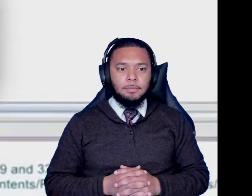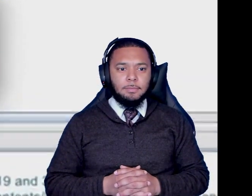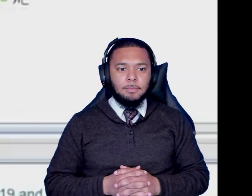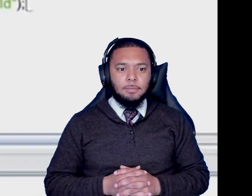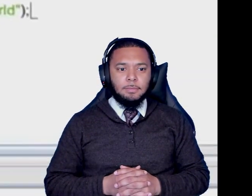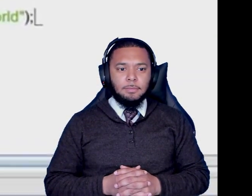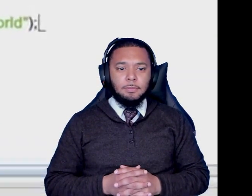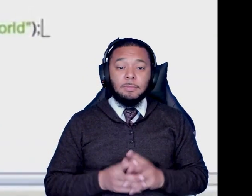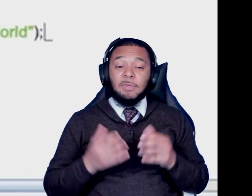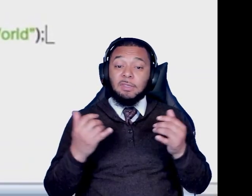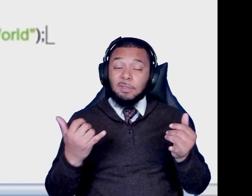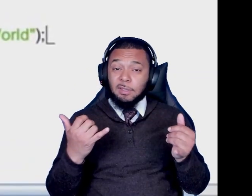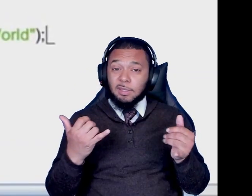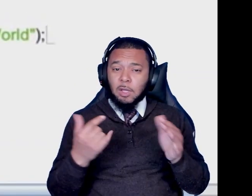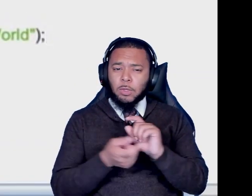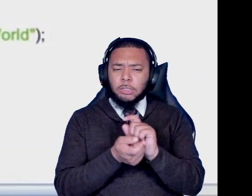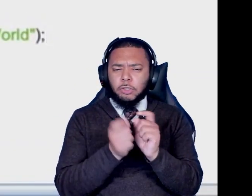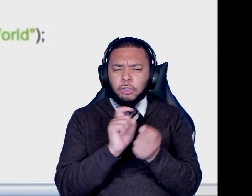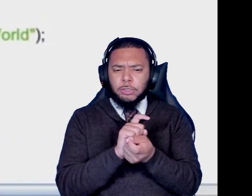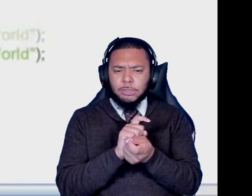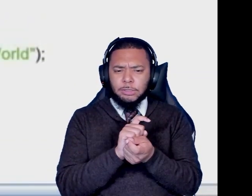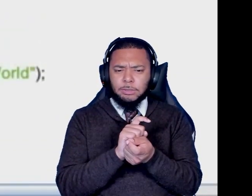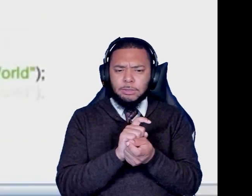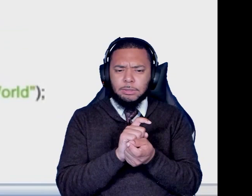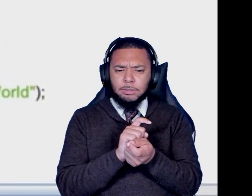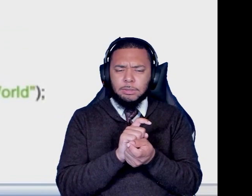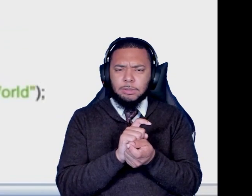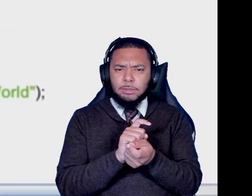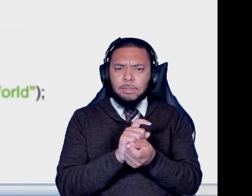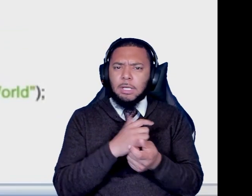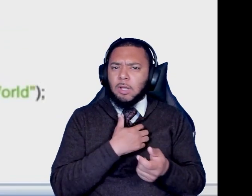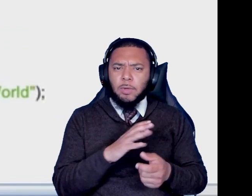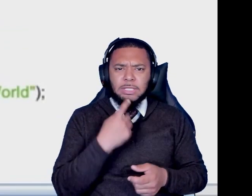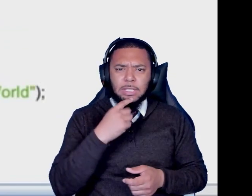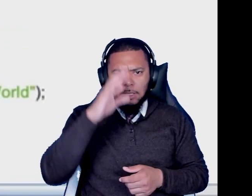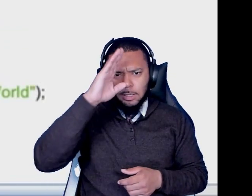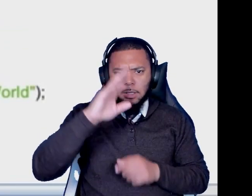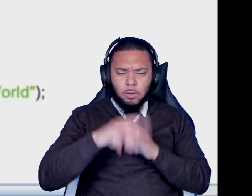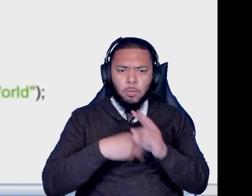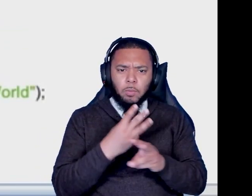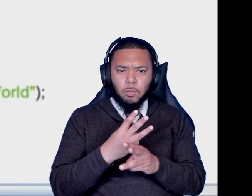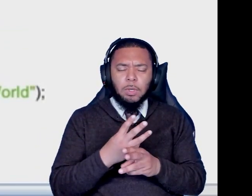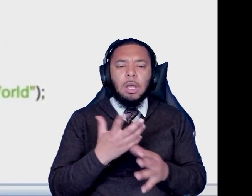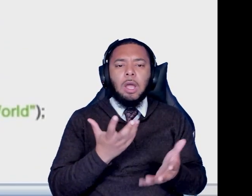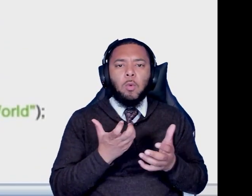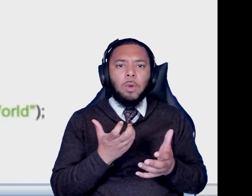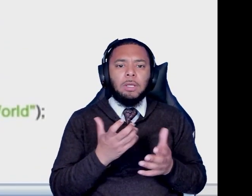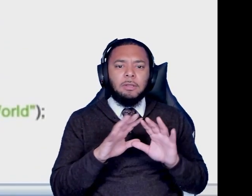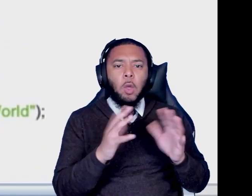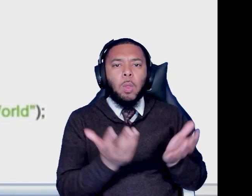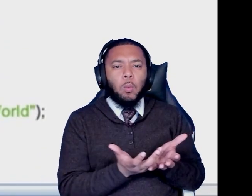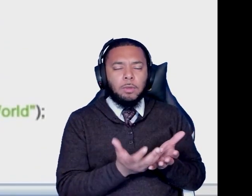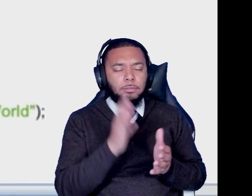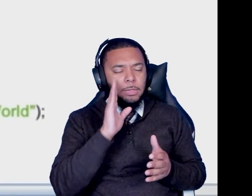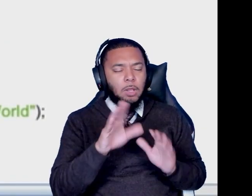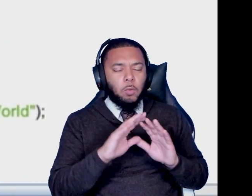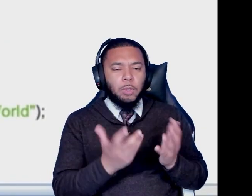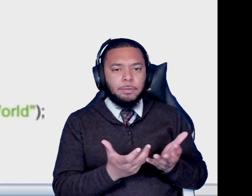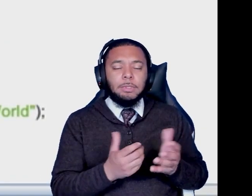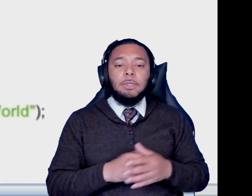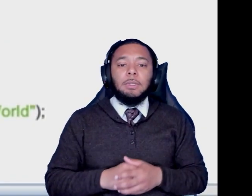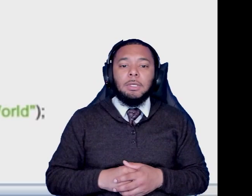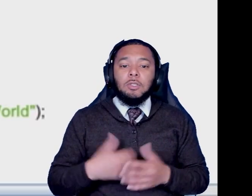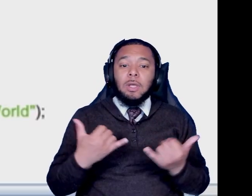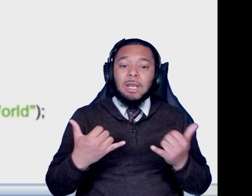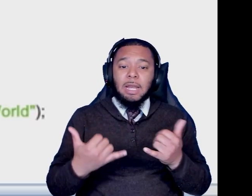But in this case, I want to not have it say hello world. I want it to look like a conversation. So I will create